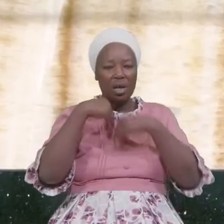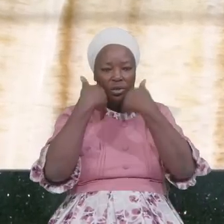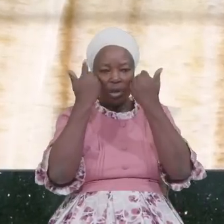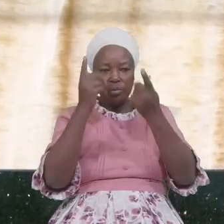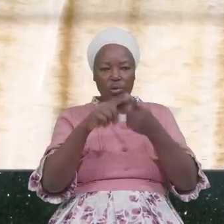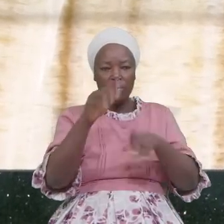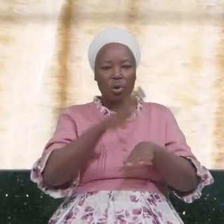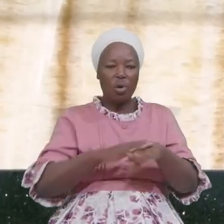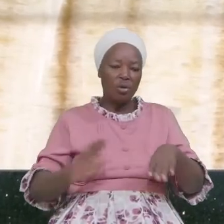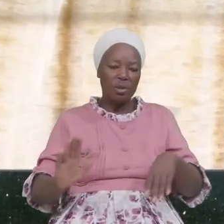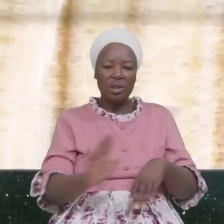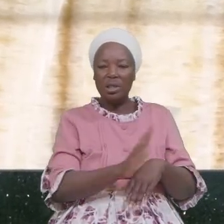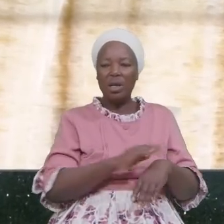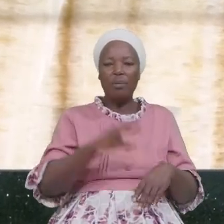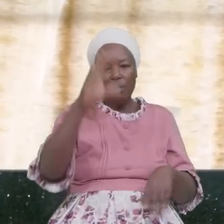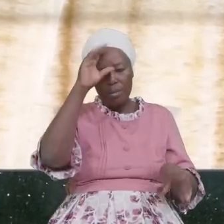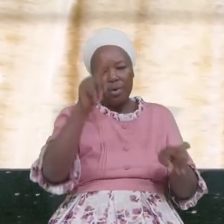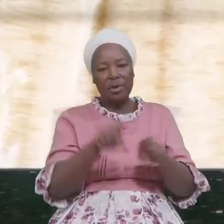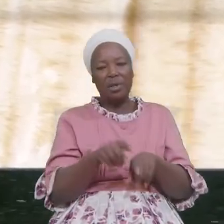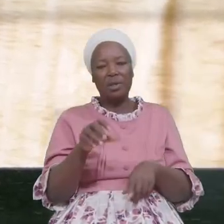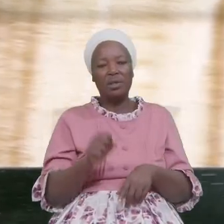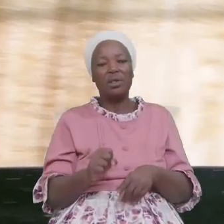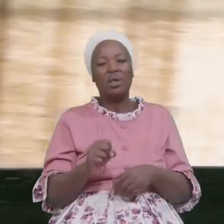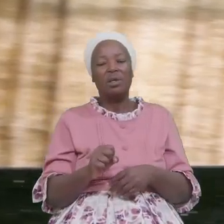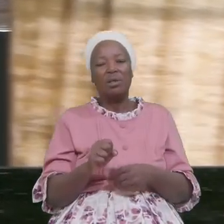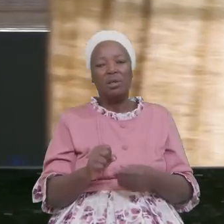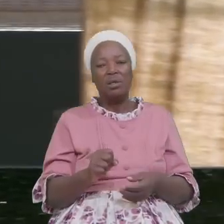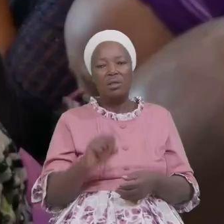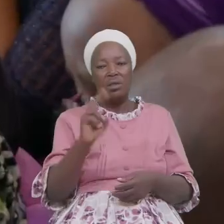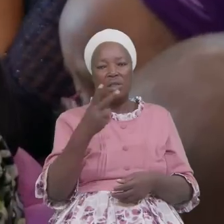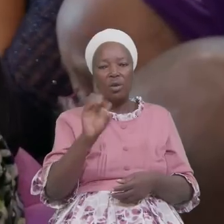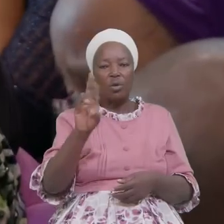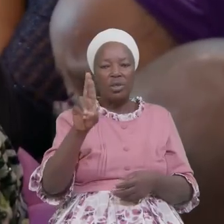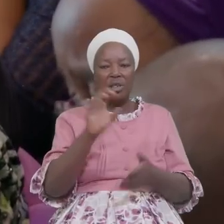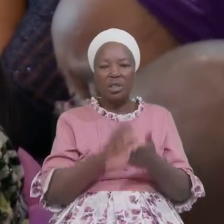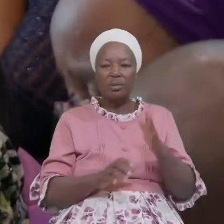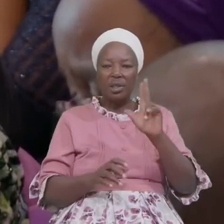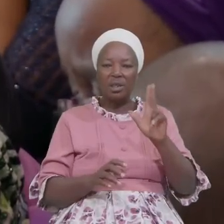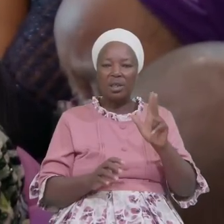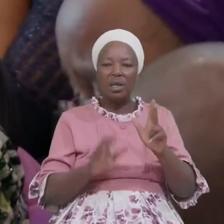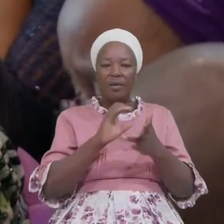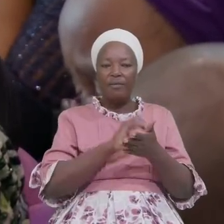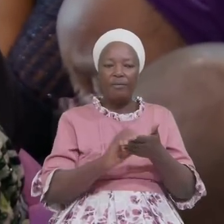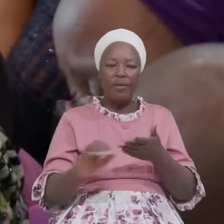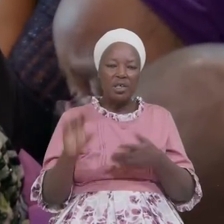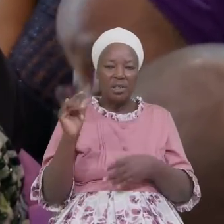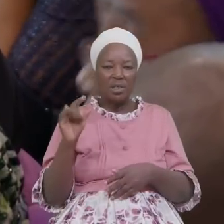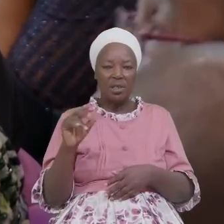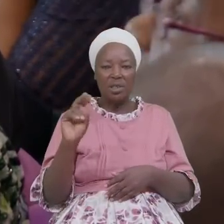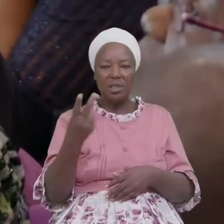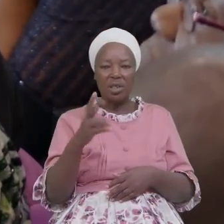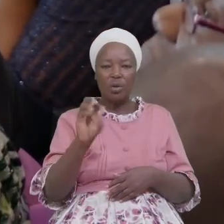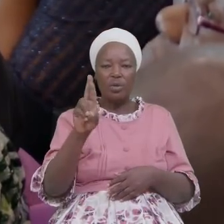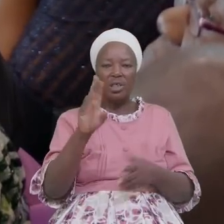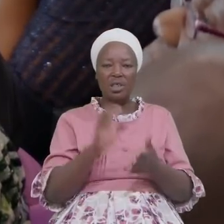call them brethren. 2 Corinthians chapter 3, we're reading from verse 18. 2